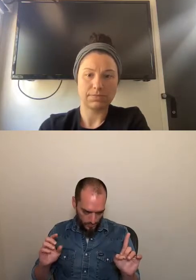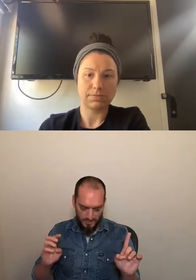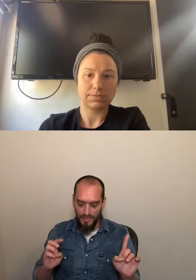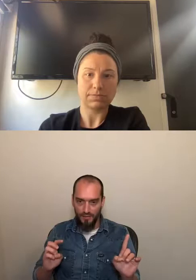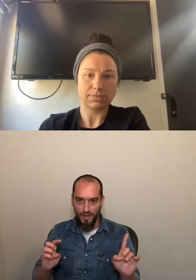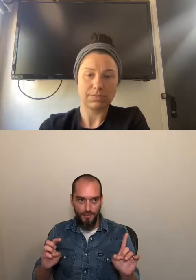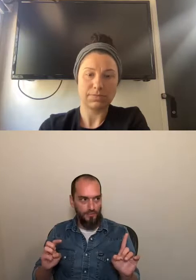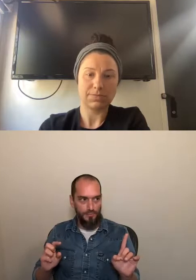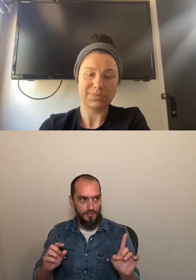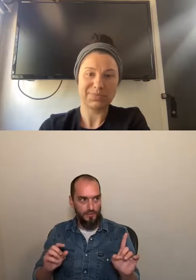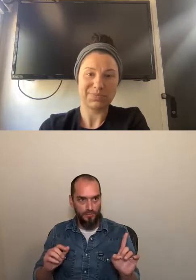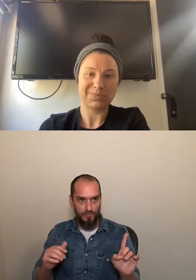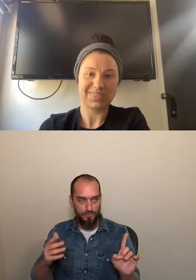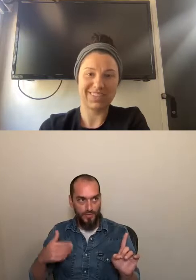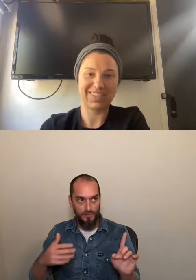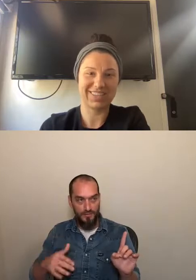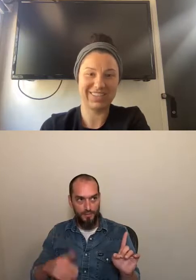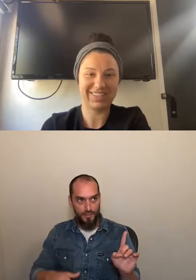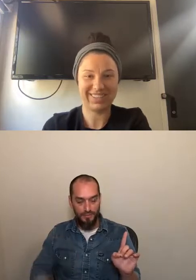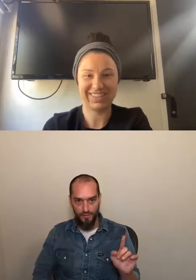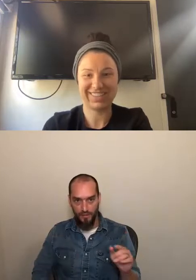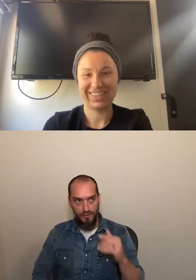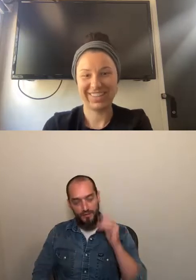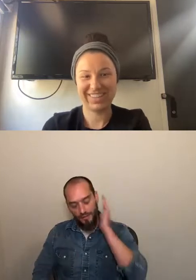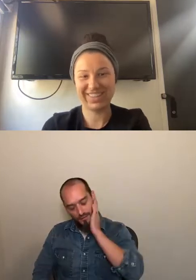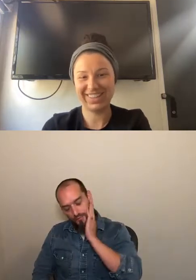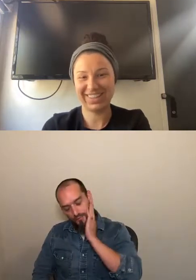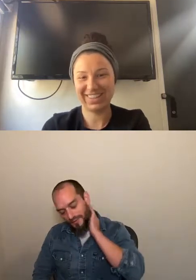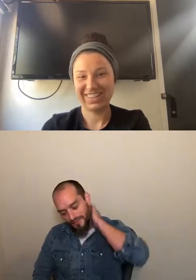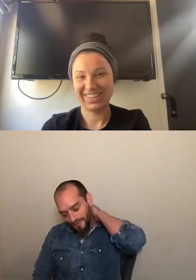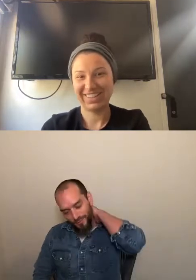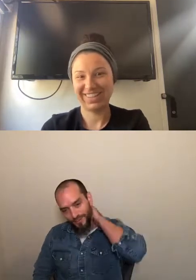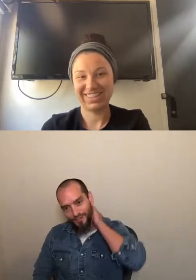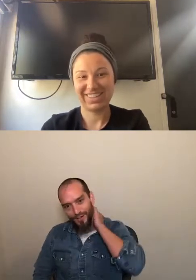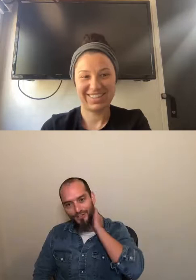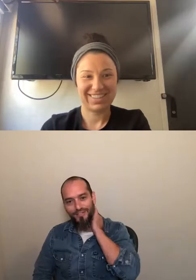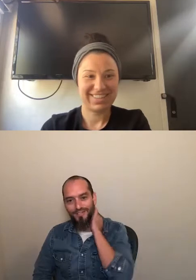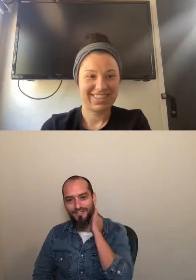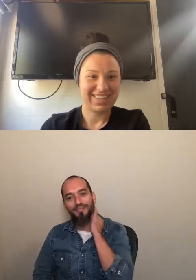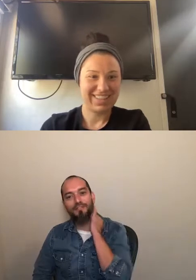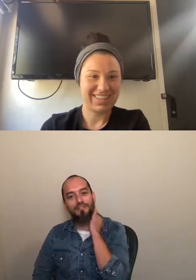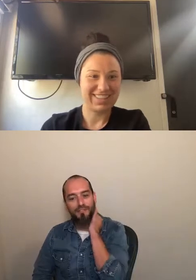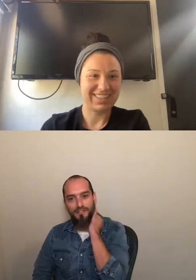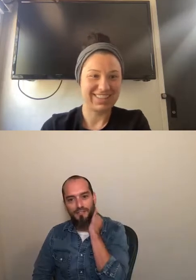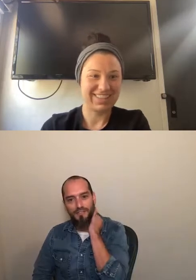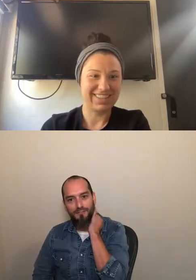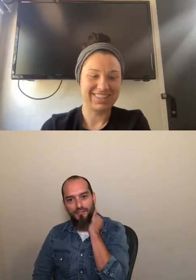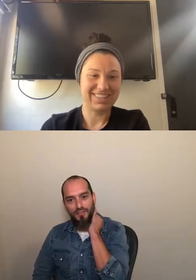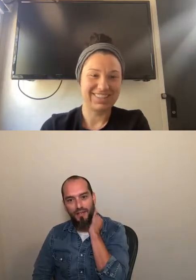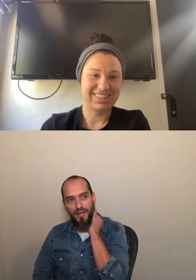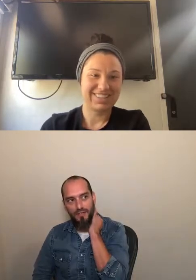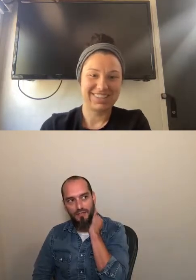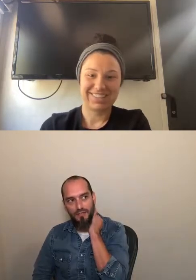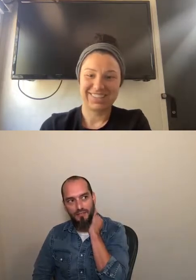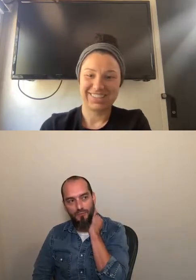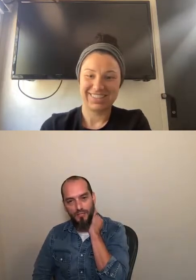I want to say a lot, but I have to be so careful. I'm kind of stopping myself now because I'm not a doctor and I have a